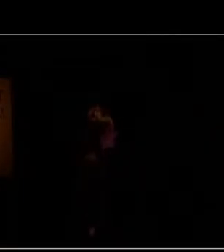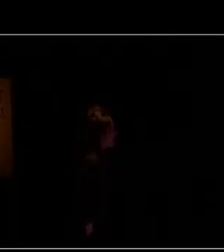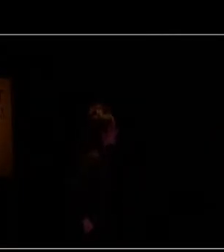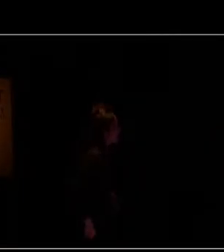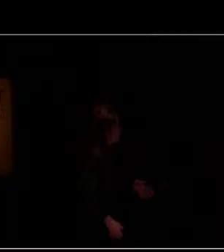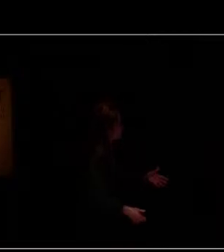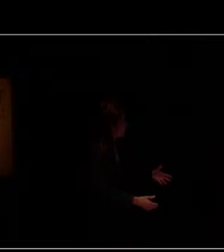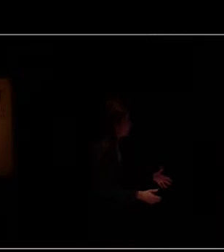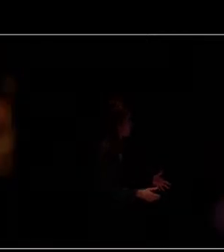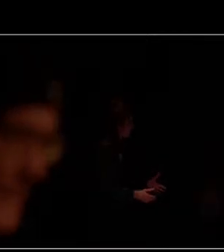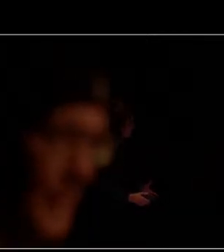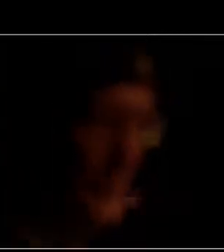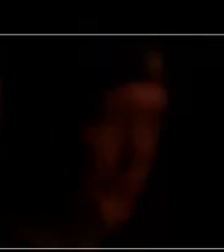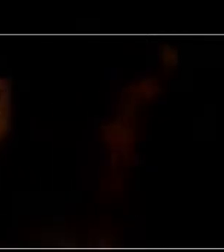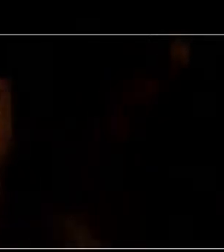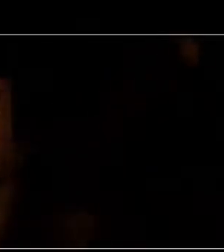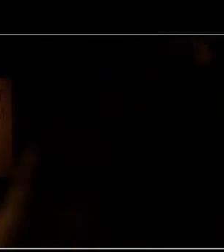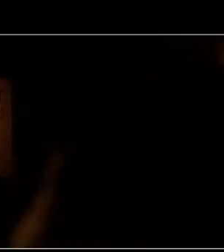That's what we stick.